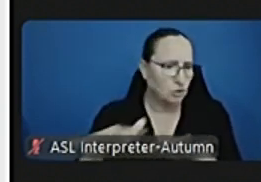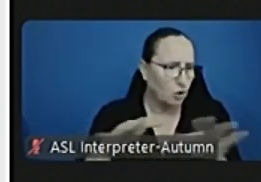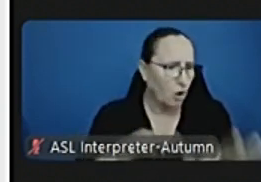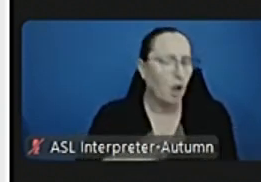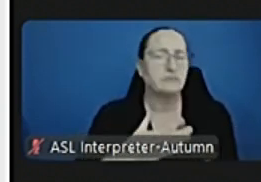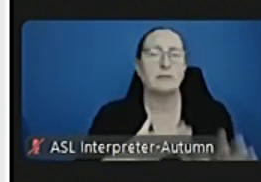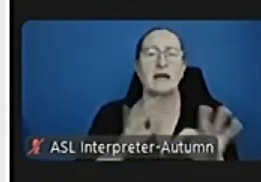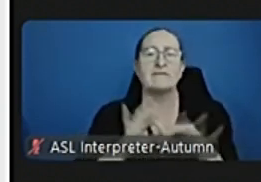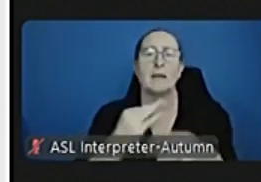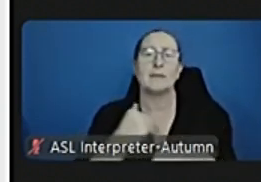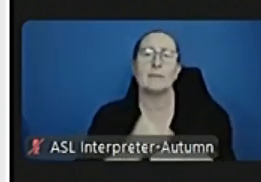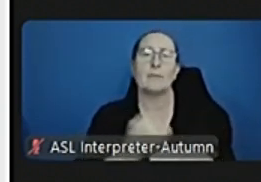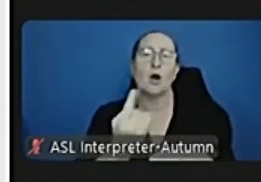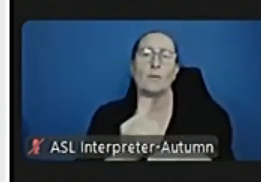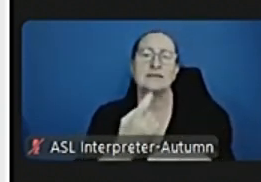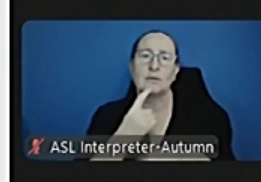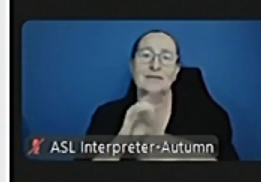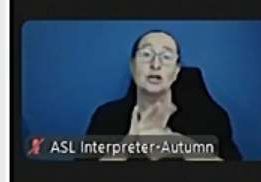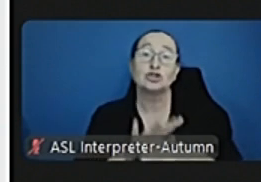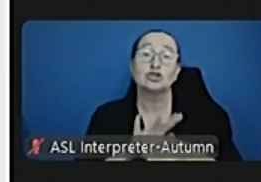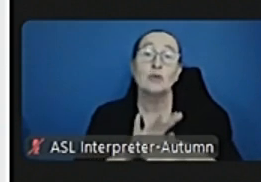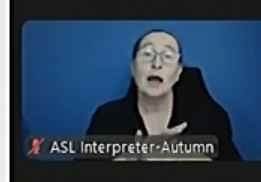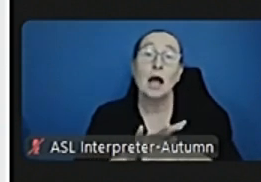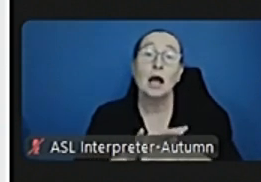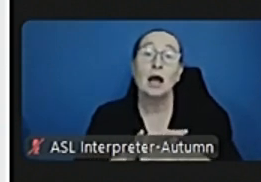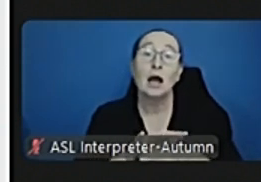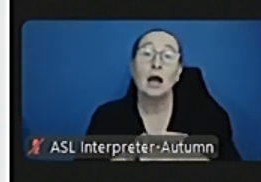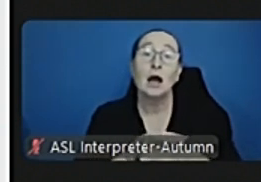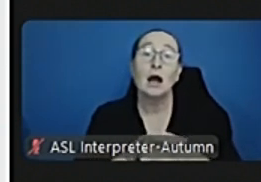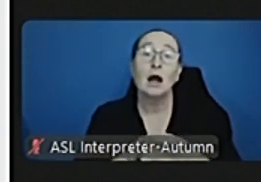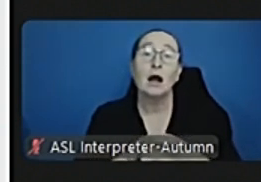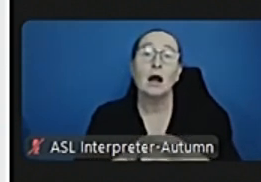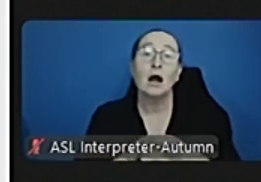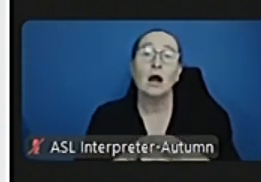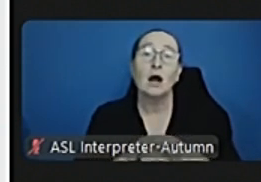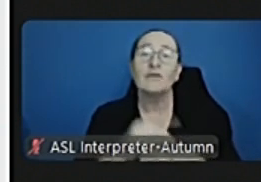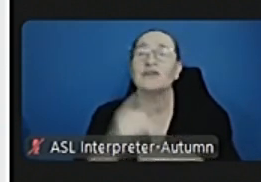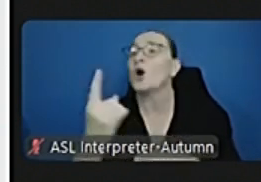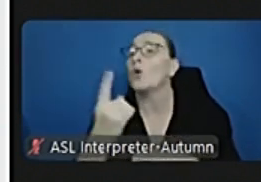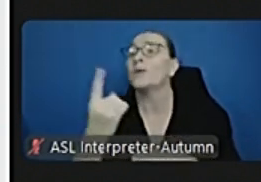member used to always say when the stress would come, she'd say, oh, there's always going to be something at this age.